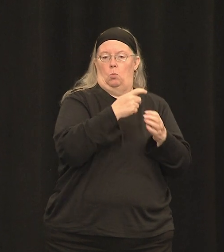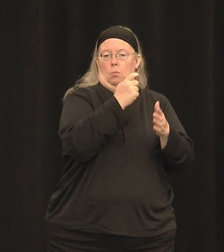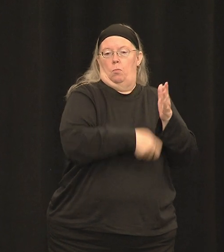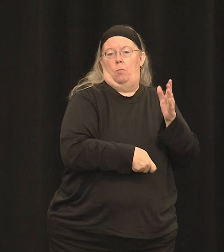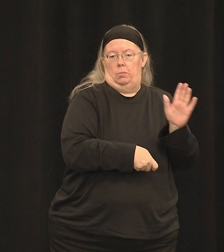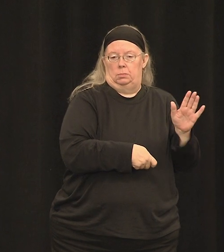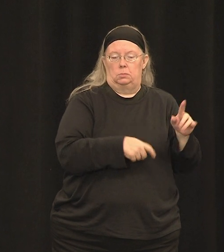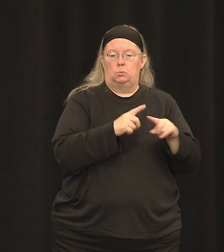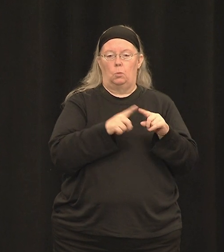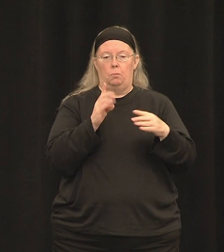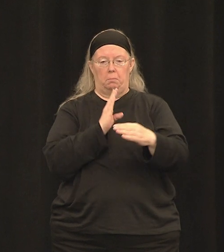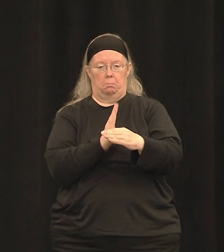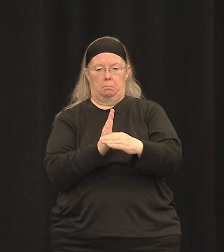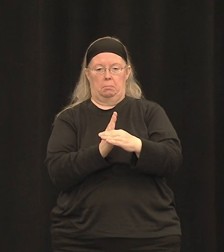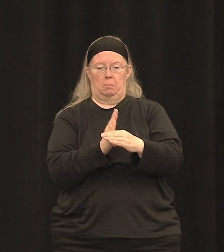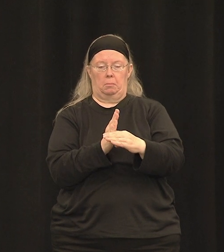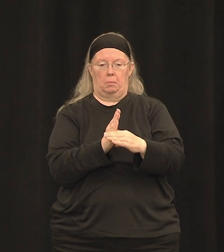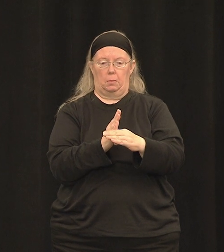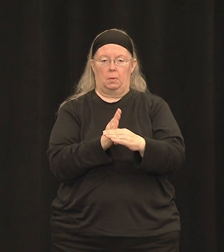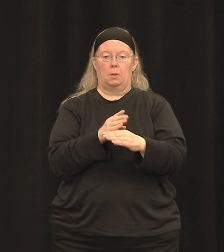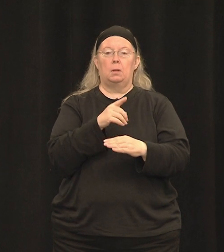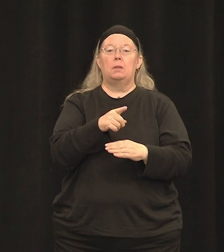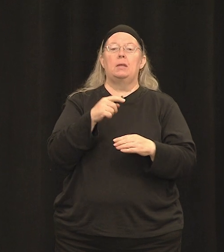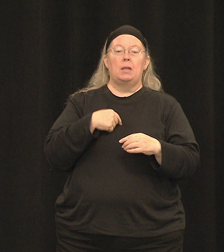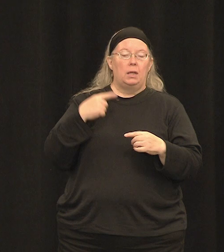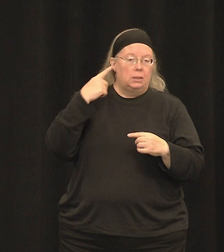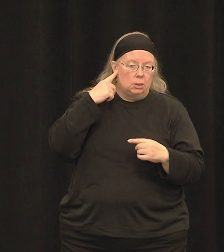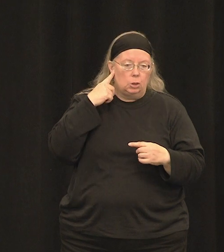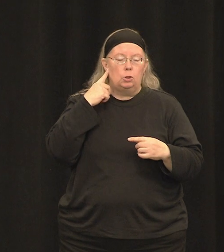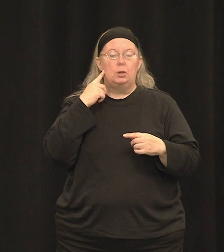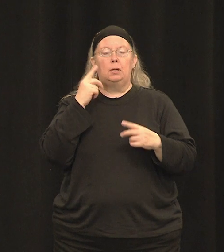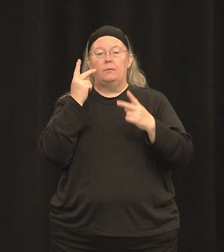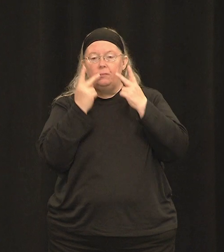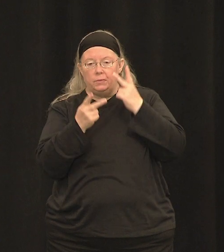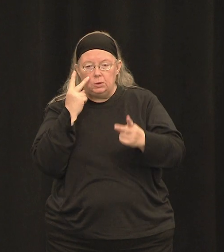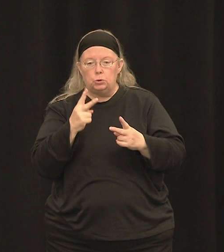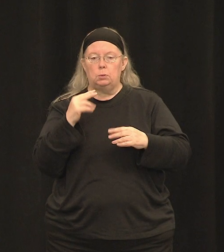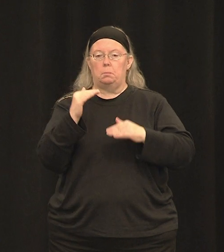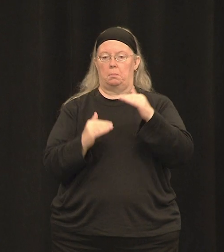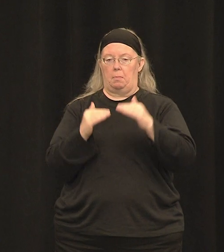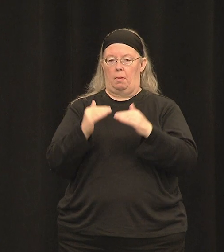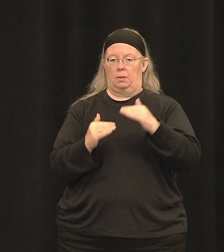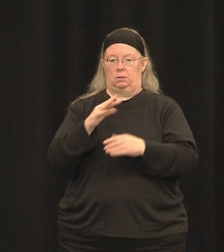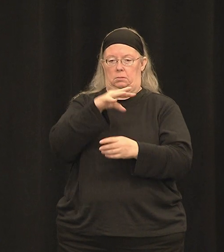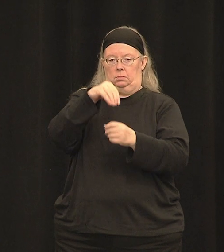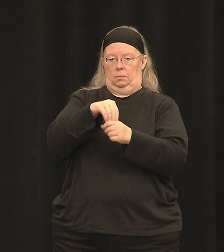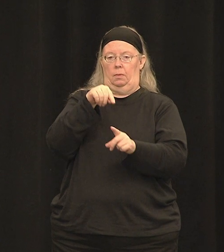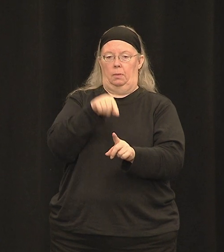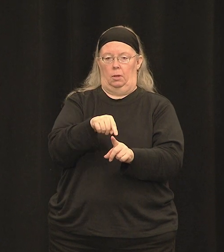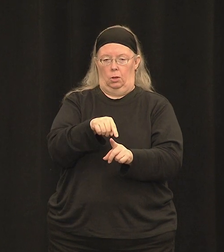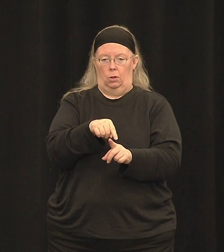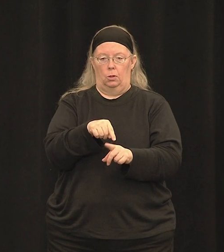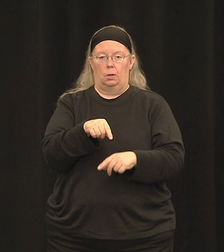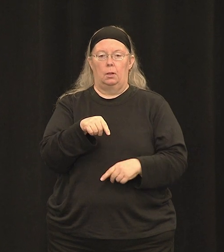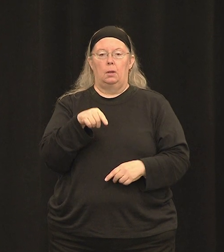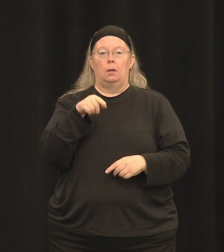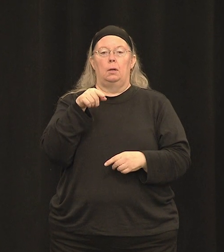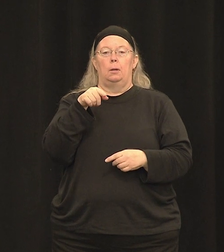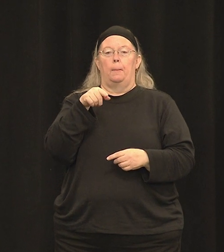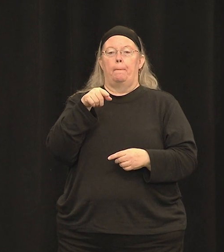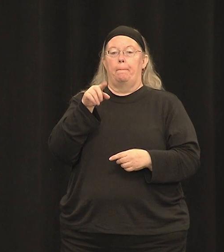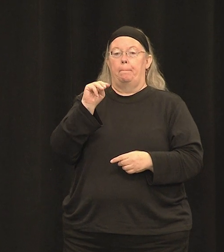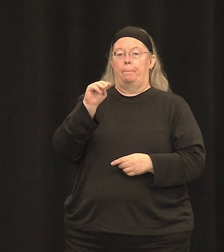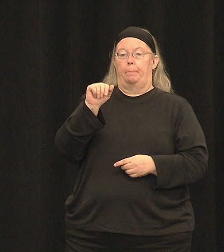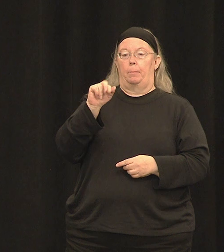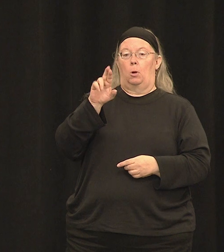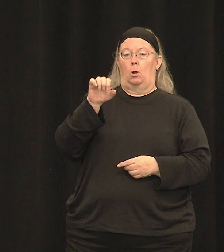and balance characteristics, as can be seen in the paper published by our consortium in March 2022. The pig is